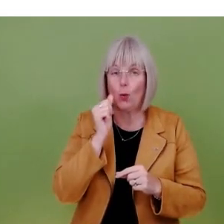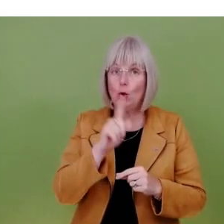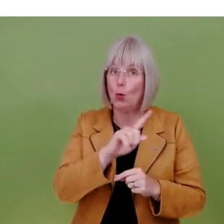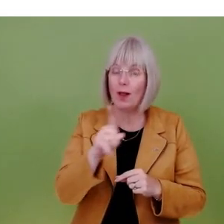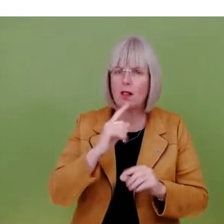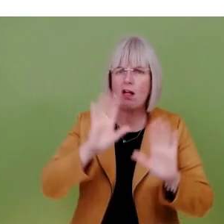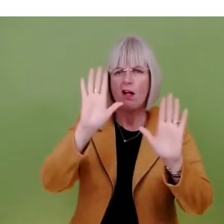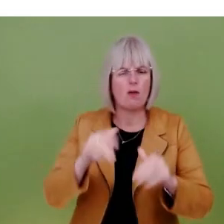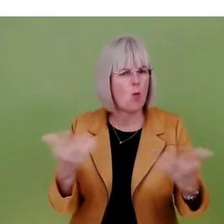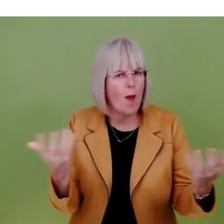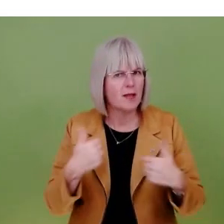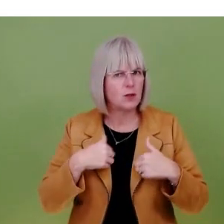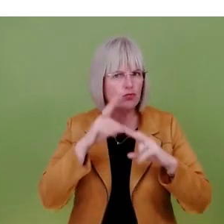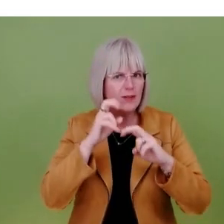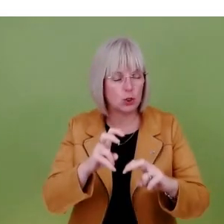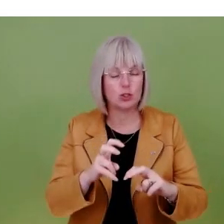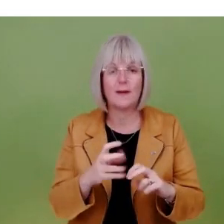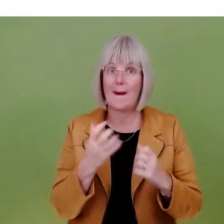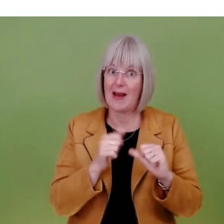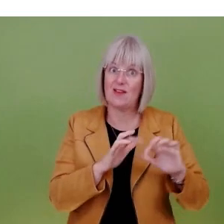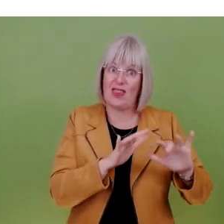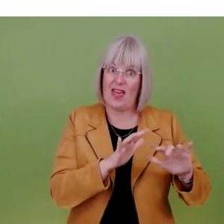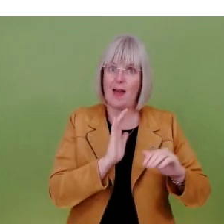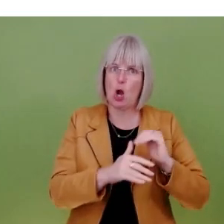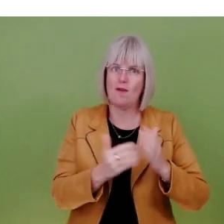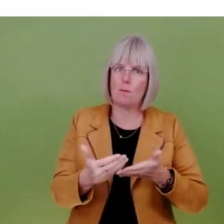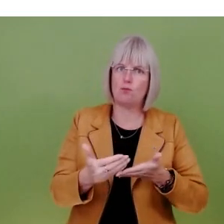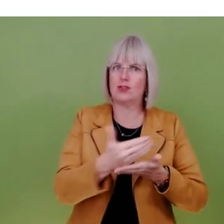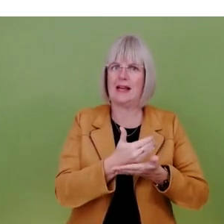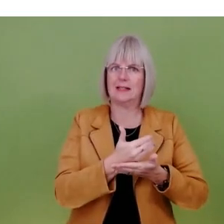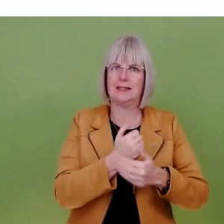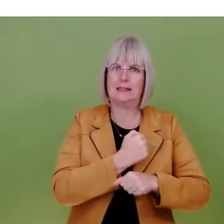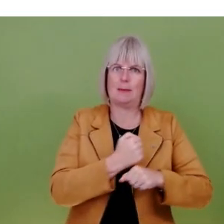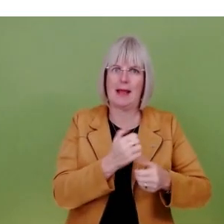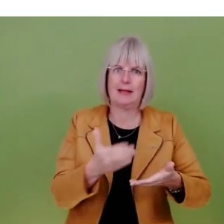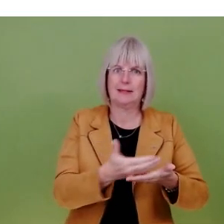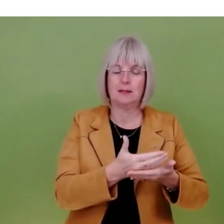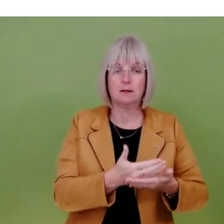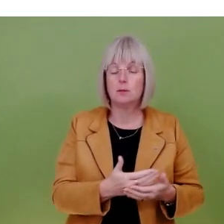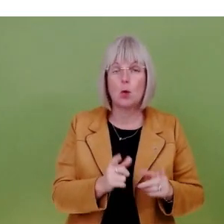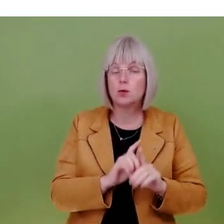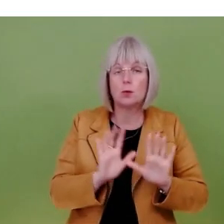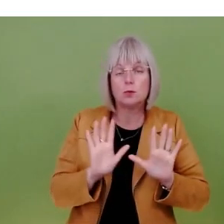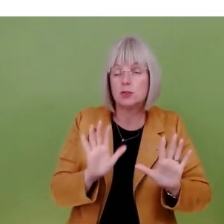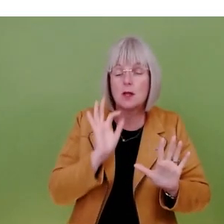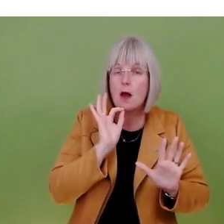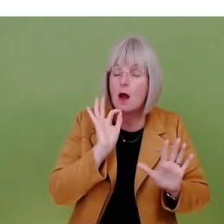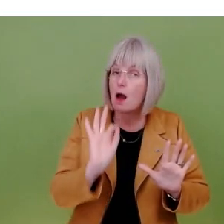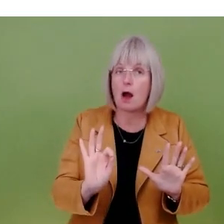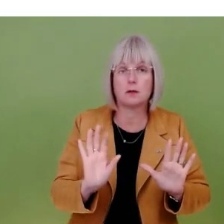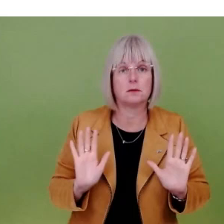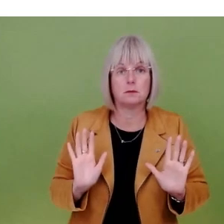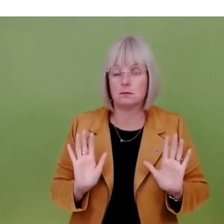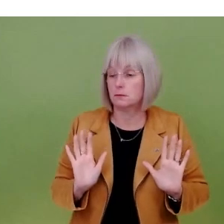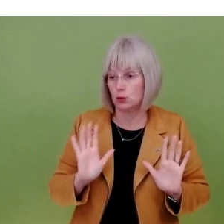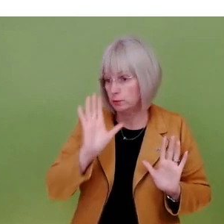protected spaces, and I think that's helpful, but also just ask. And you can say that this has been found to be helpful on, for